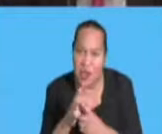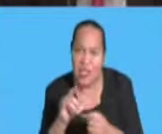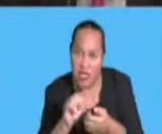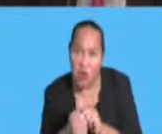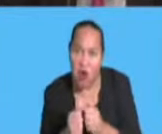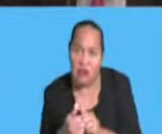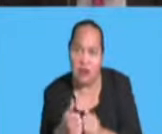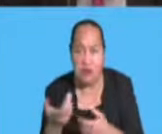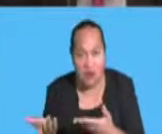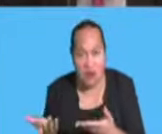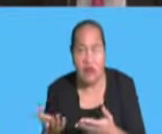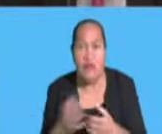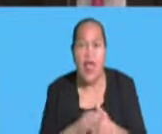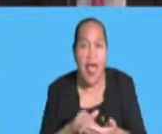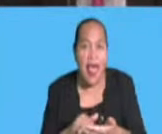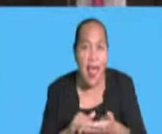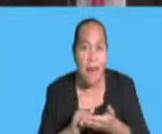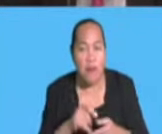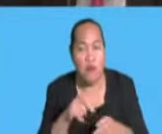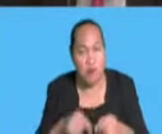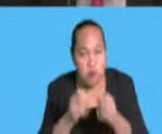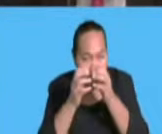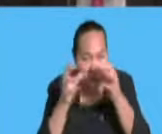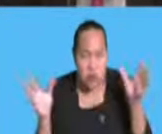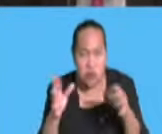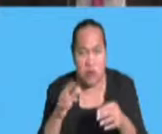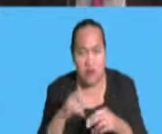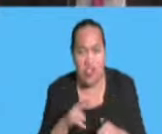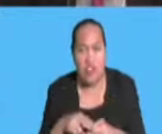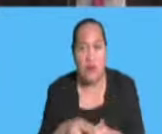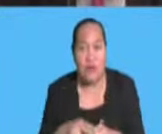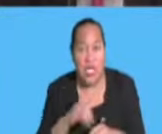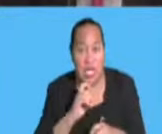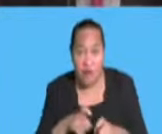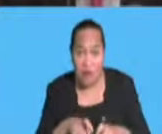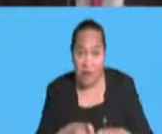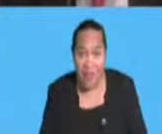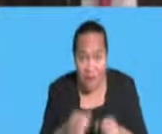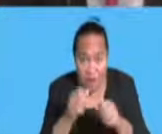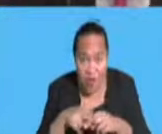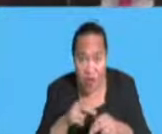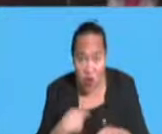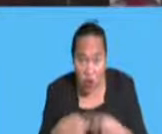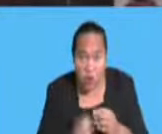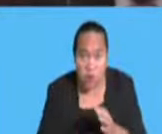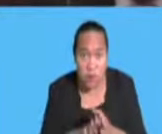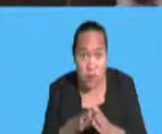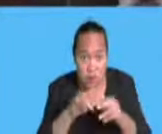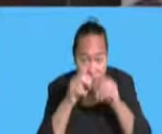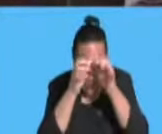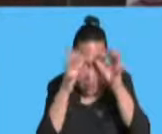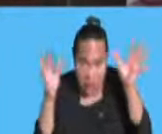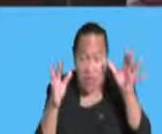area. Mr. Speaker said, by sustaining brand Fiji, we sustain the Fijian people. A Fiji where aspirations